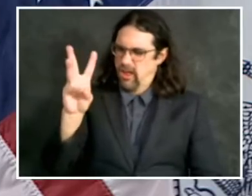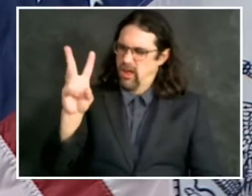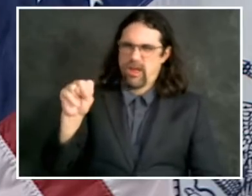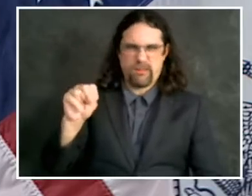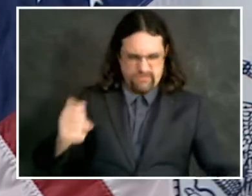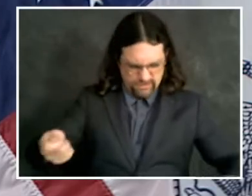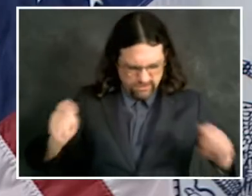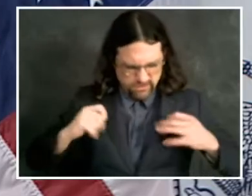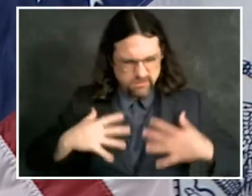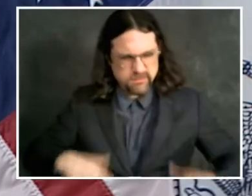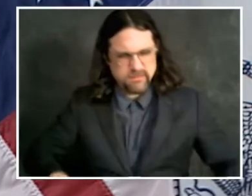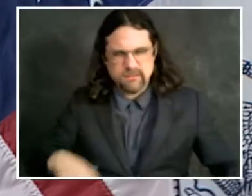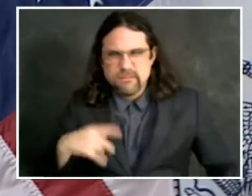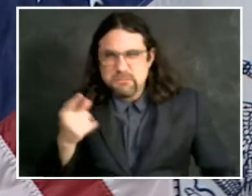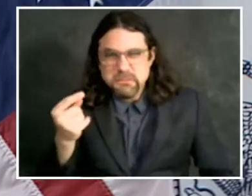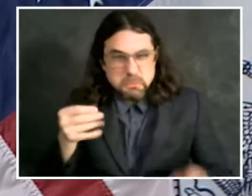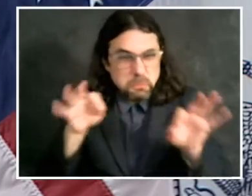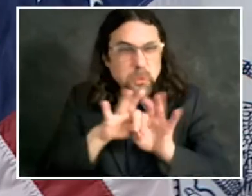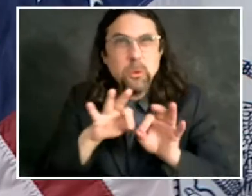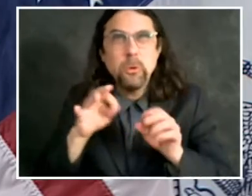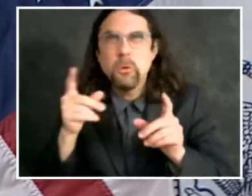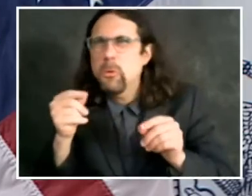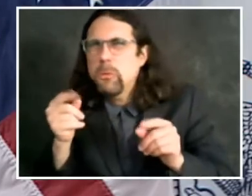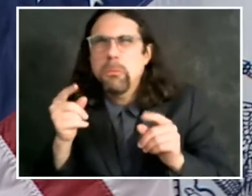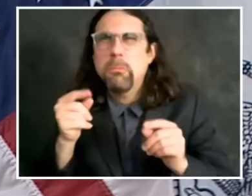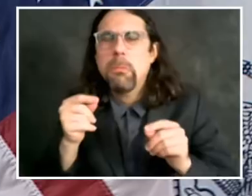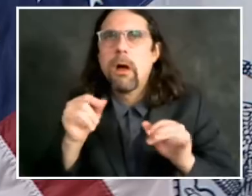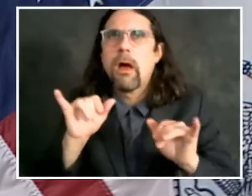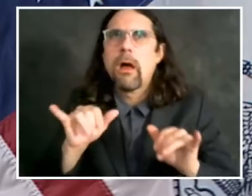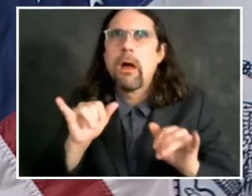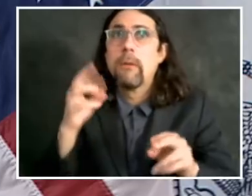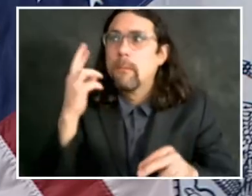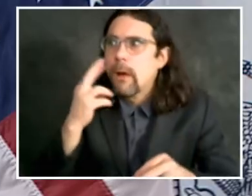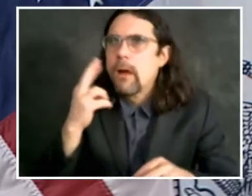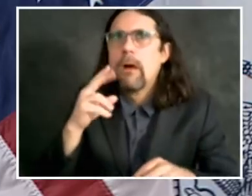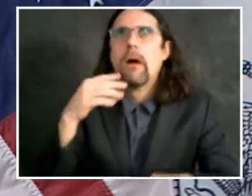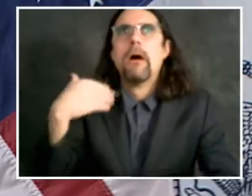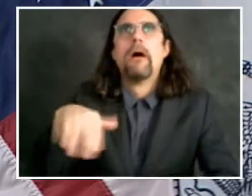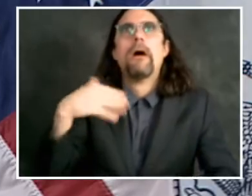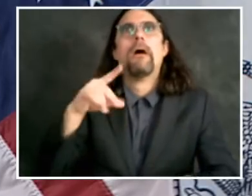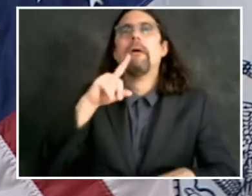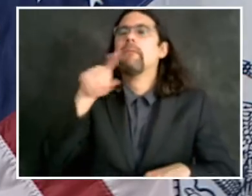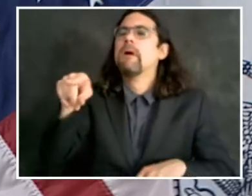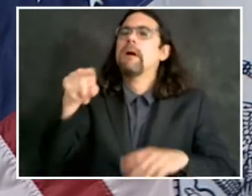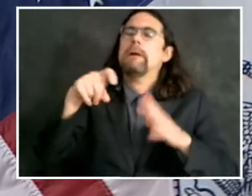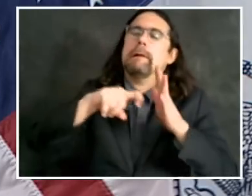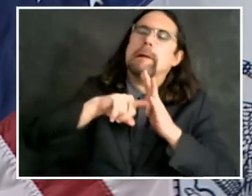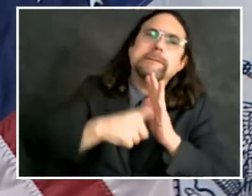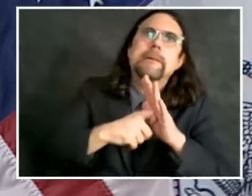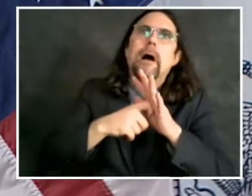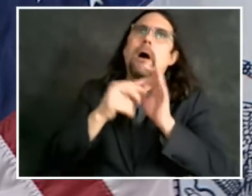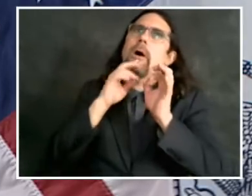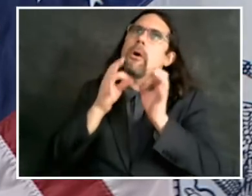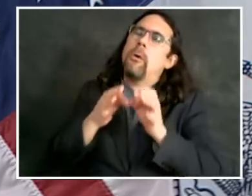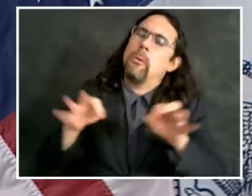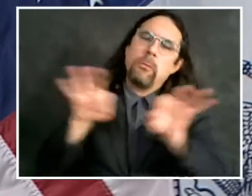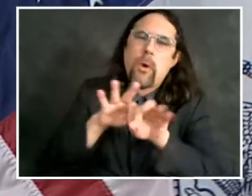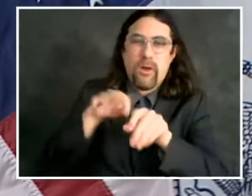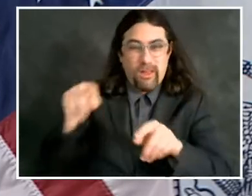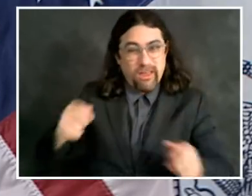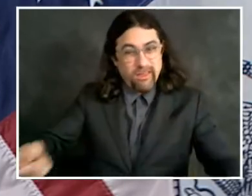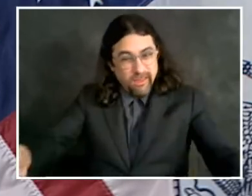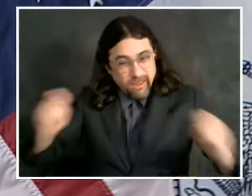to protecting our frontline heroes in the hospitals, we set about trying to find a supply anywhere